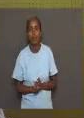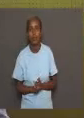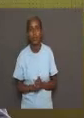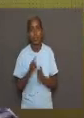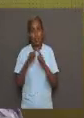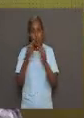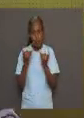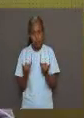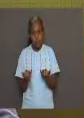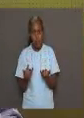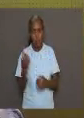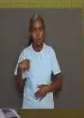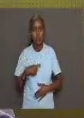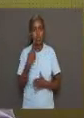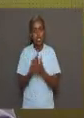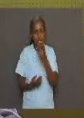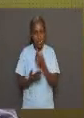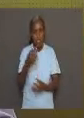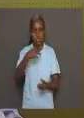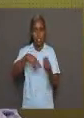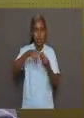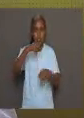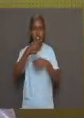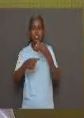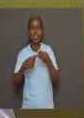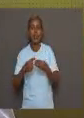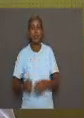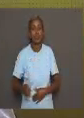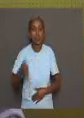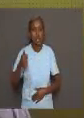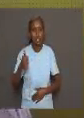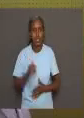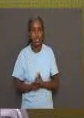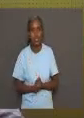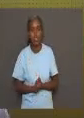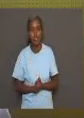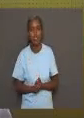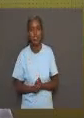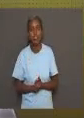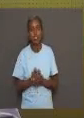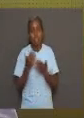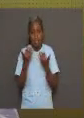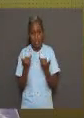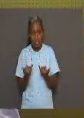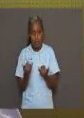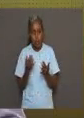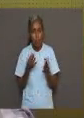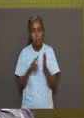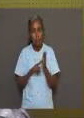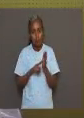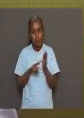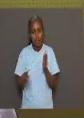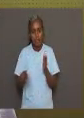So far, we have discussed rotation about the origin. Let us now look briefly